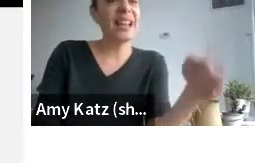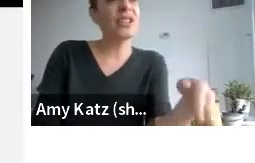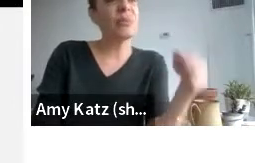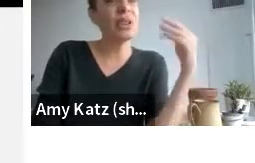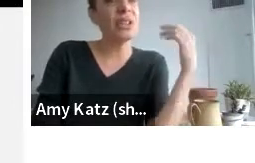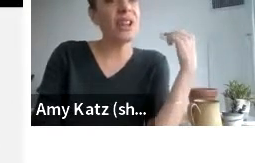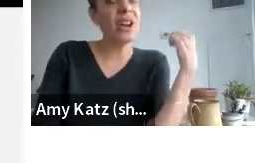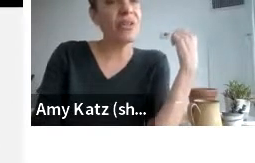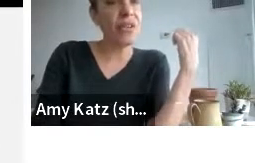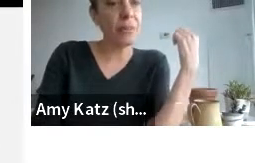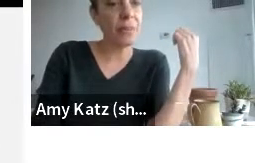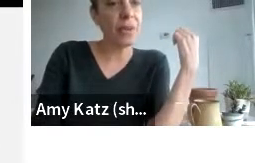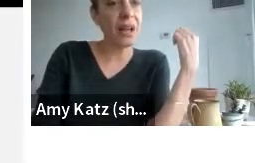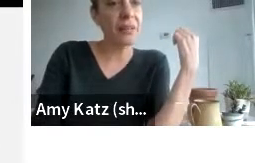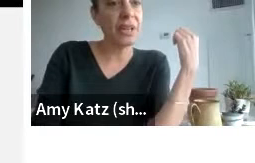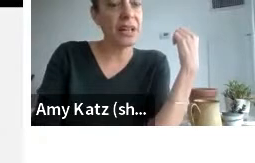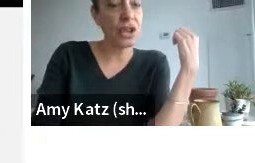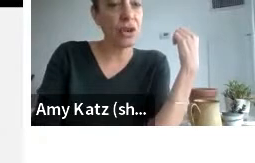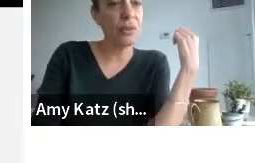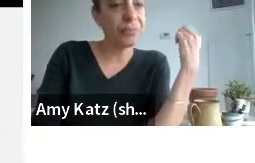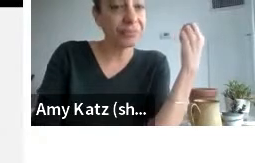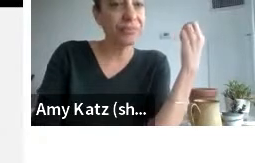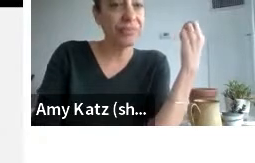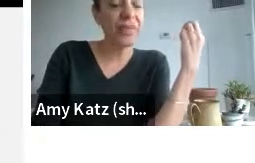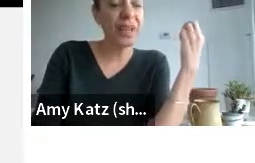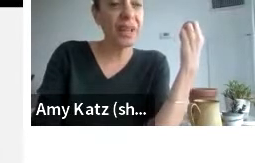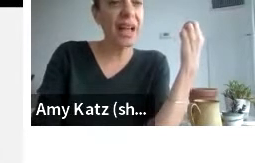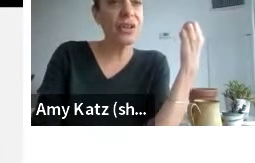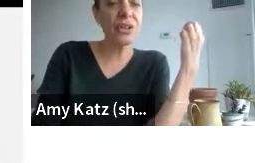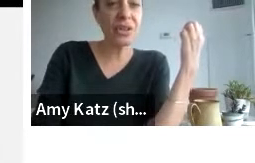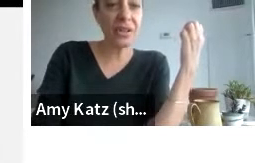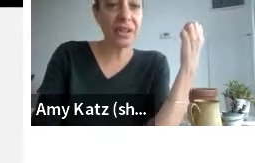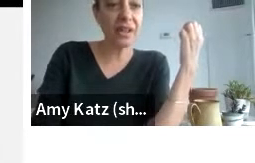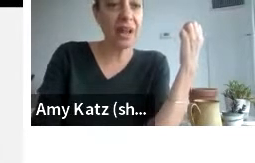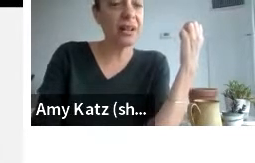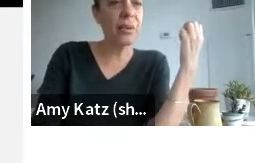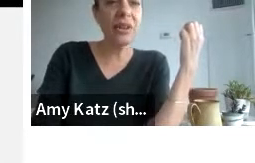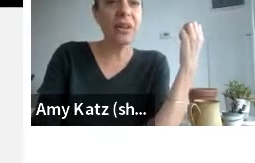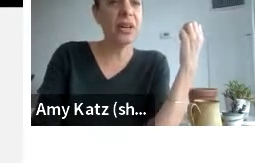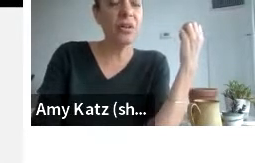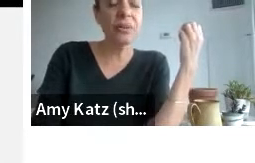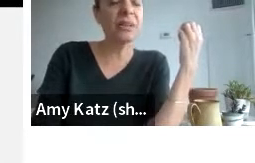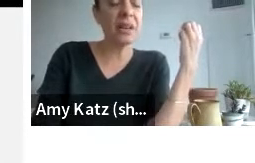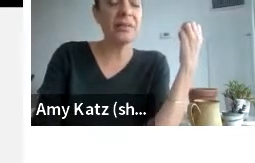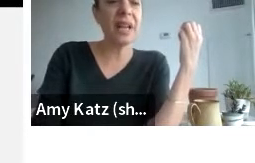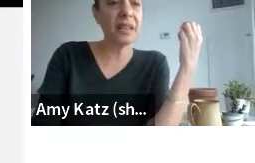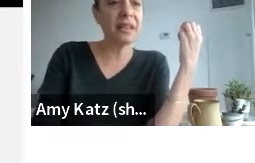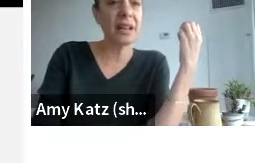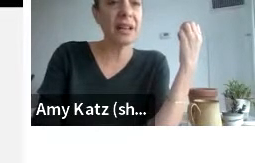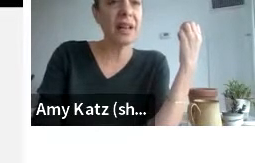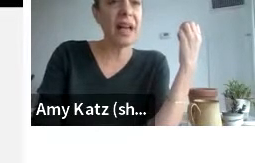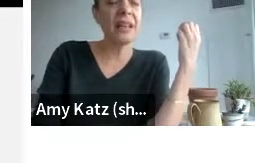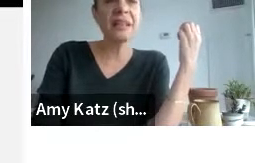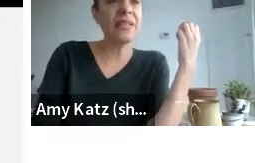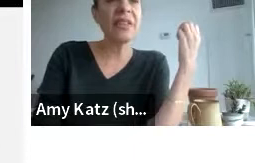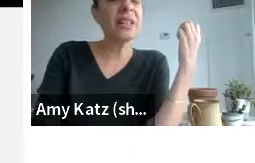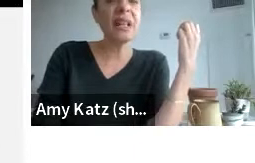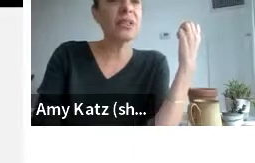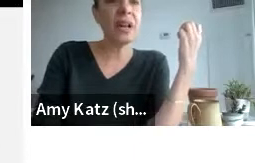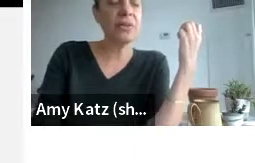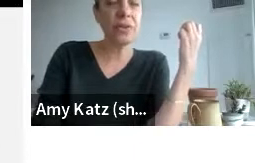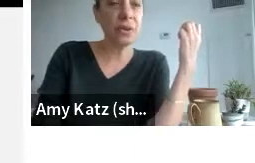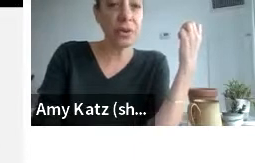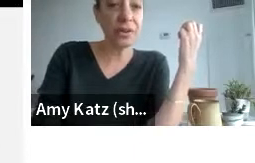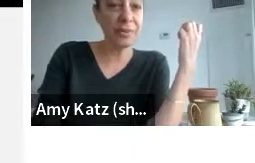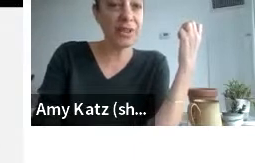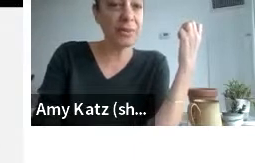The next two bullets are from PHO. And you can just see that not only were there enormous amount of deaths, and it's definitely an